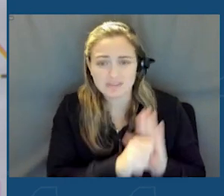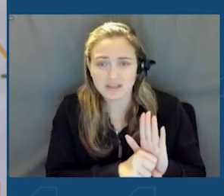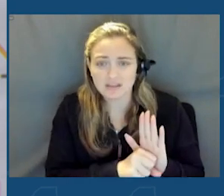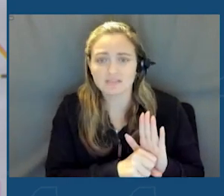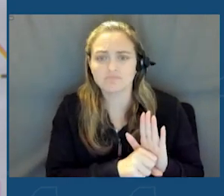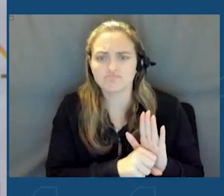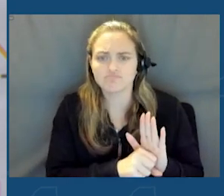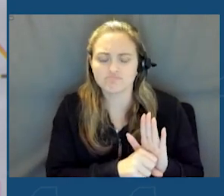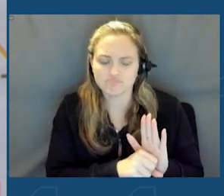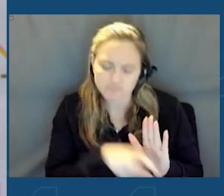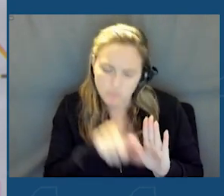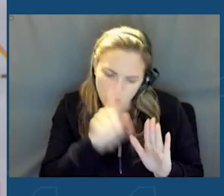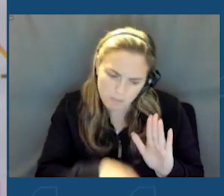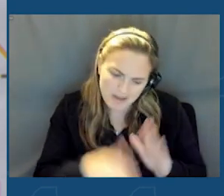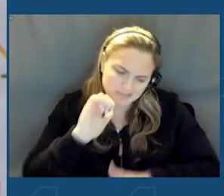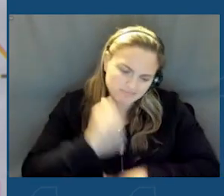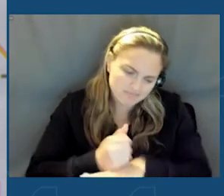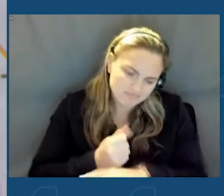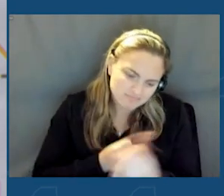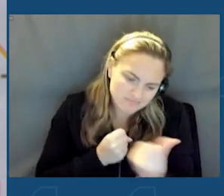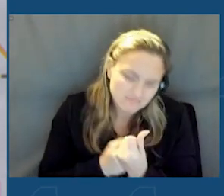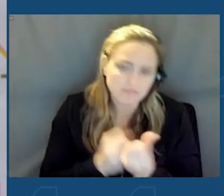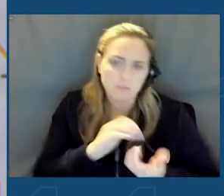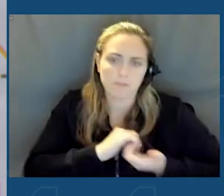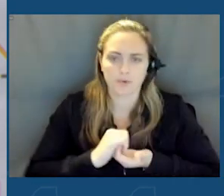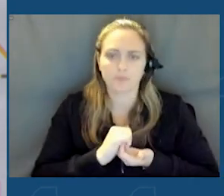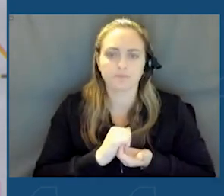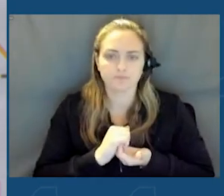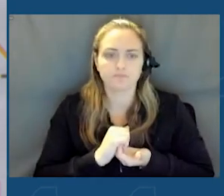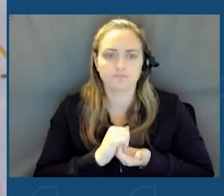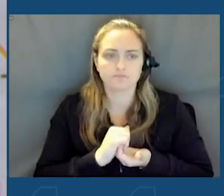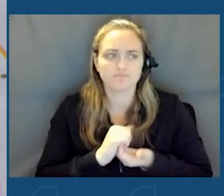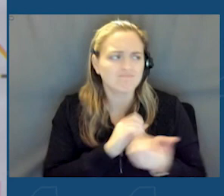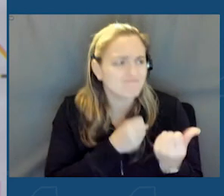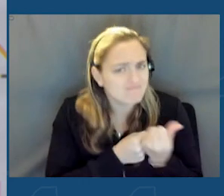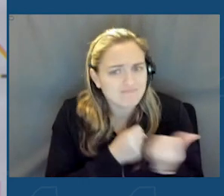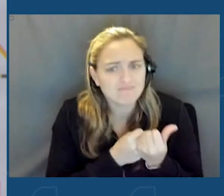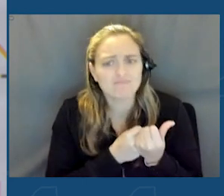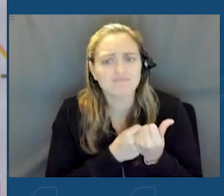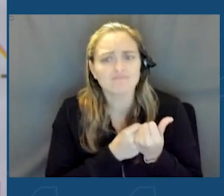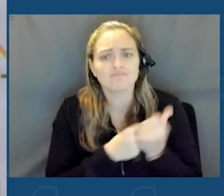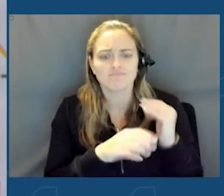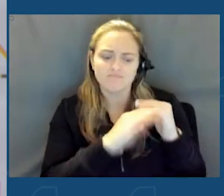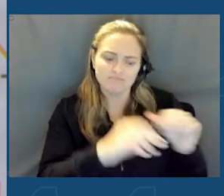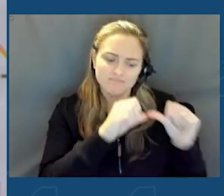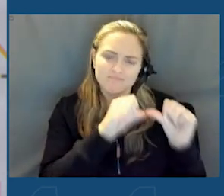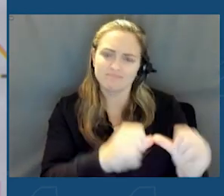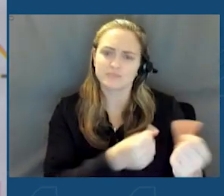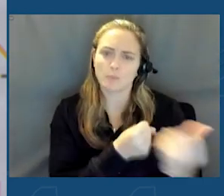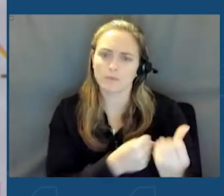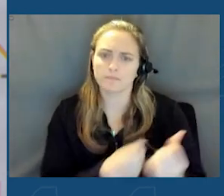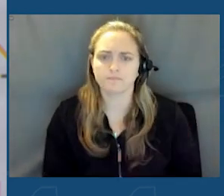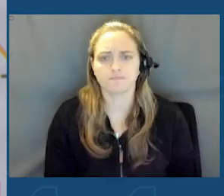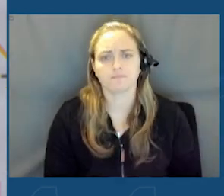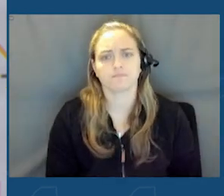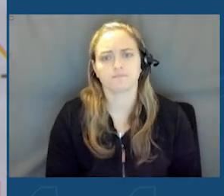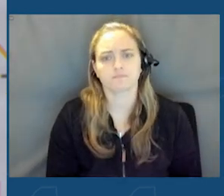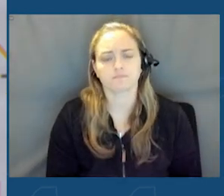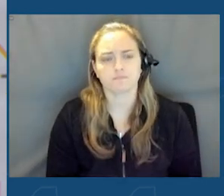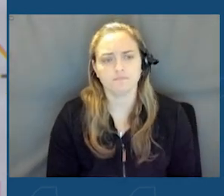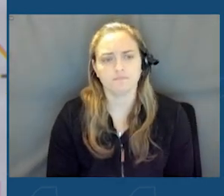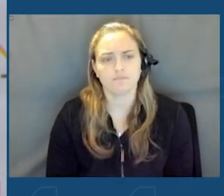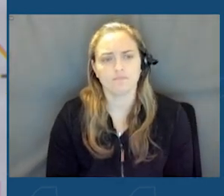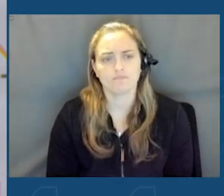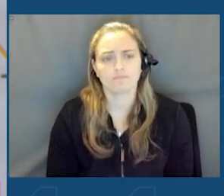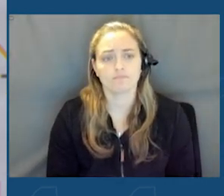must stand together in partnership, advocacy, and steadfast support. It is